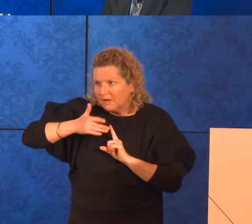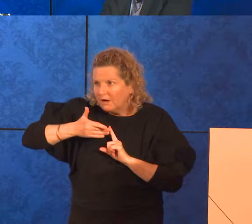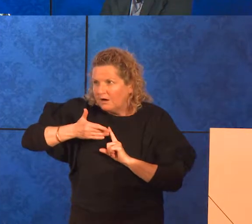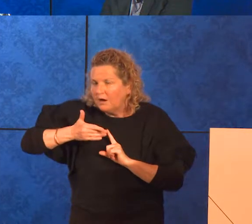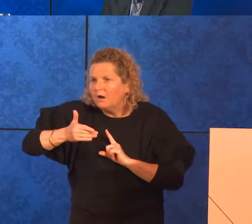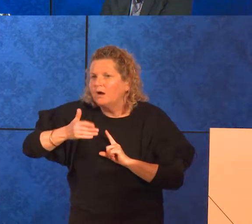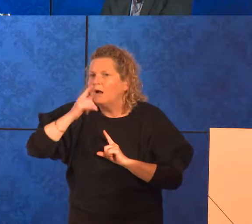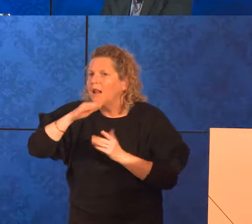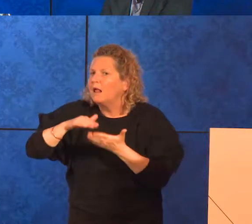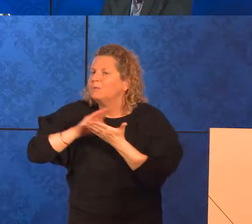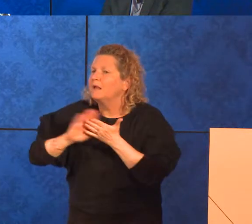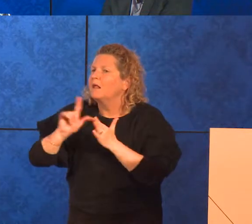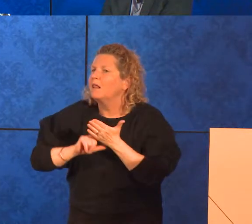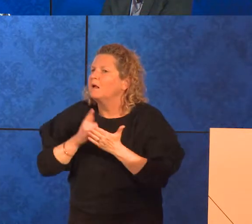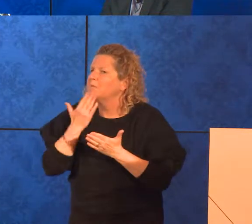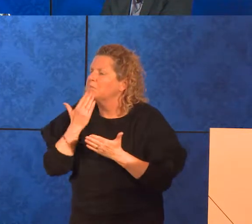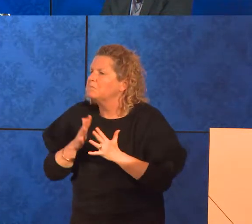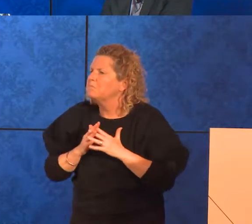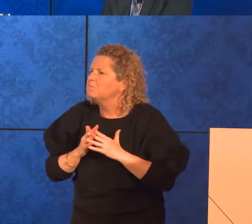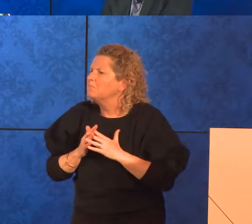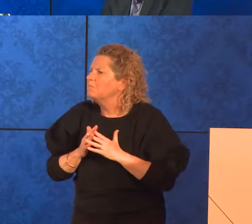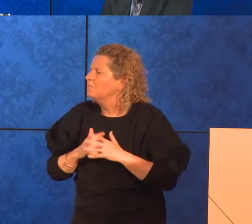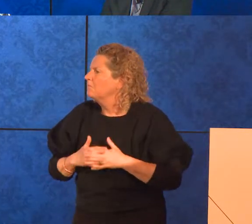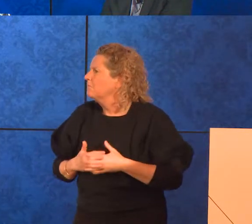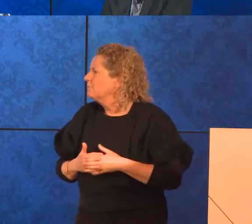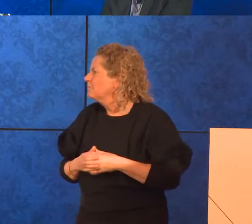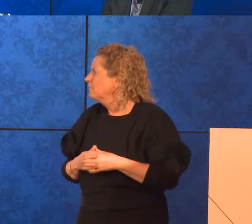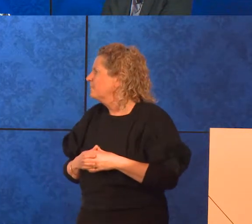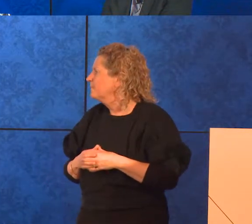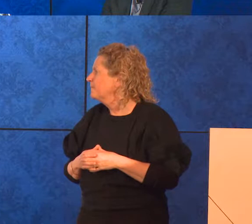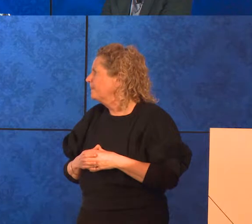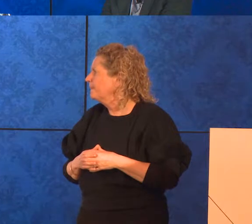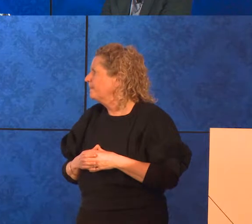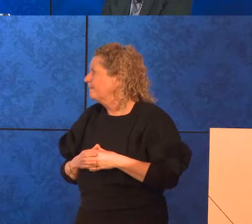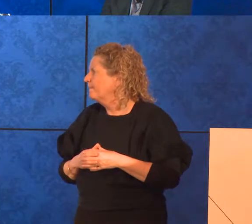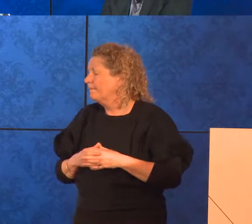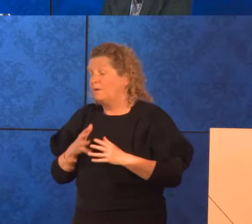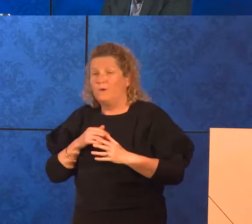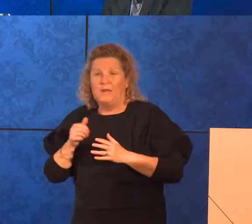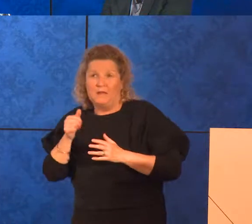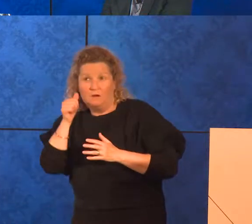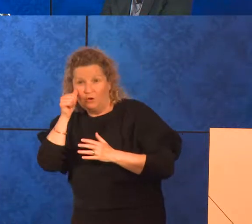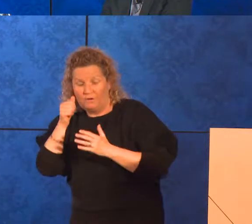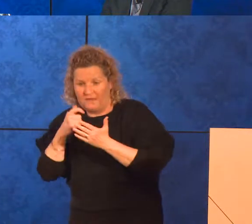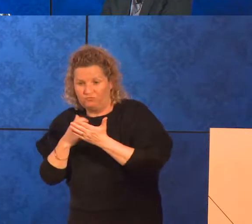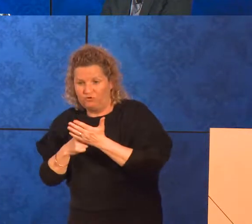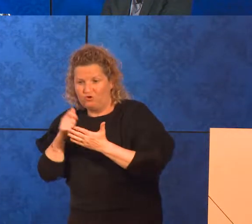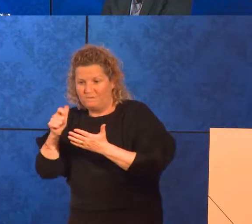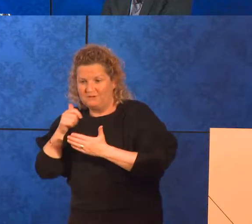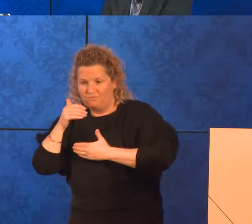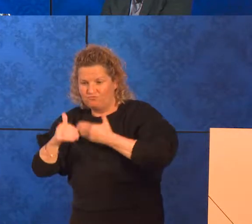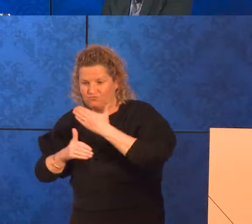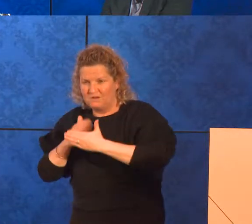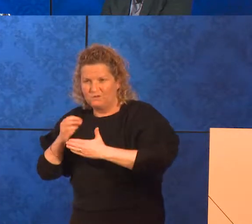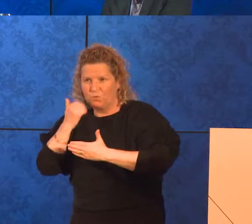So thank you for sharing that. We do know, though, that sometimes Royal Commission processes are not so affirming.